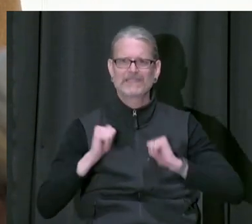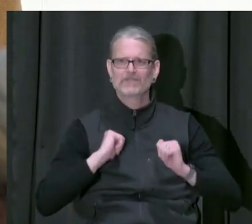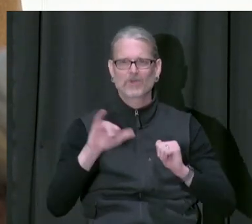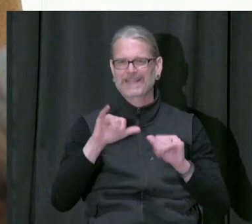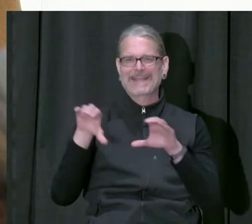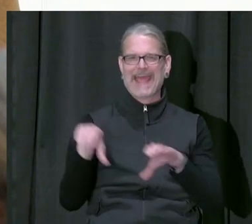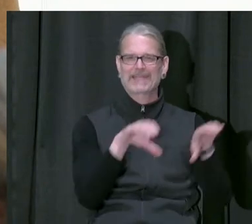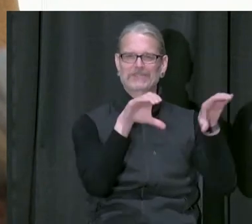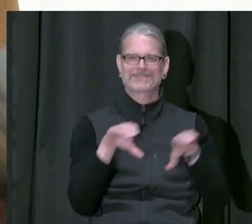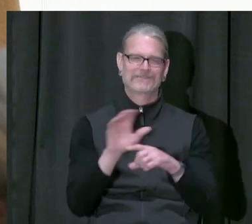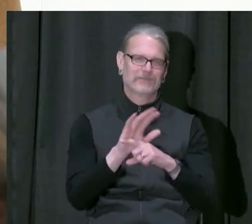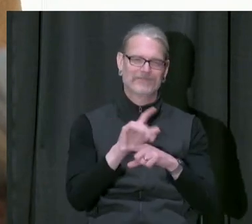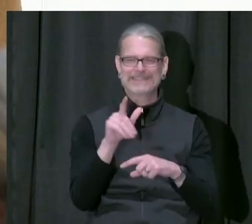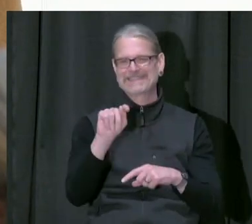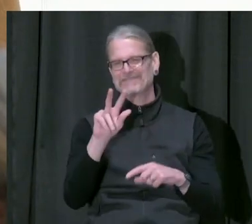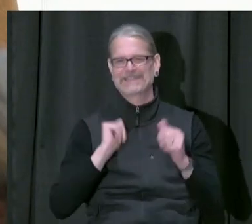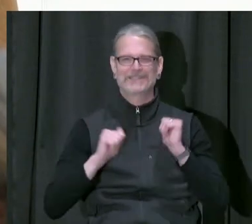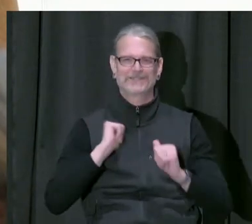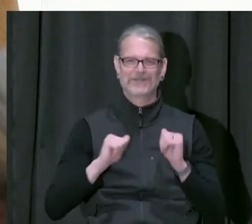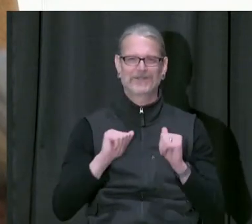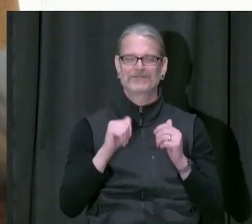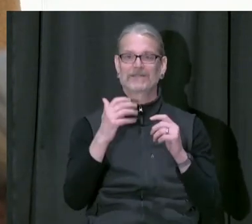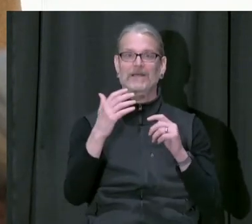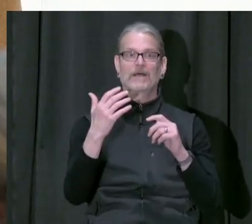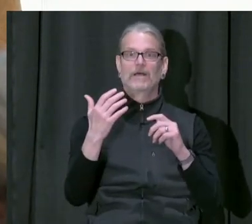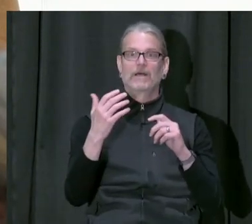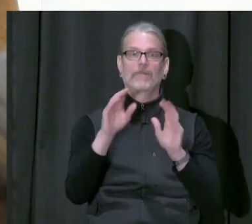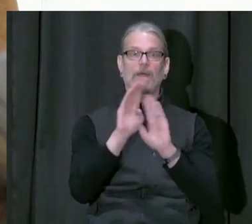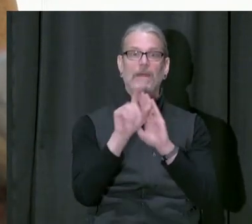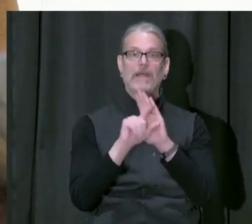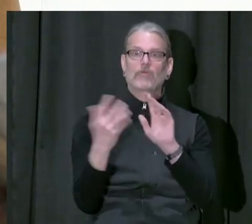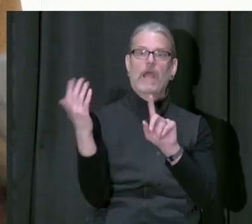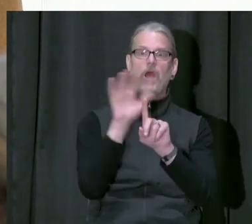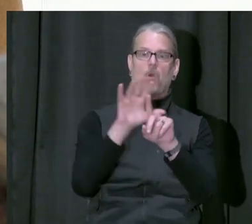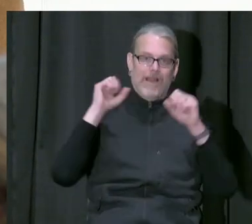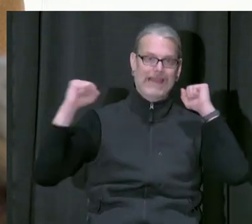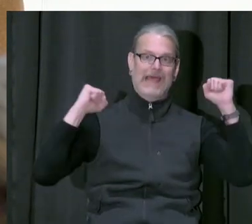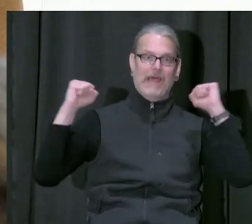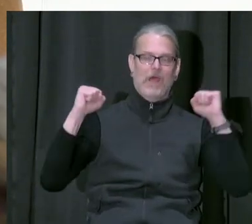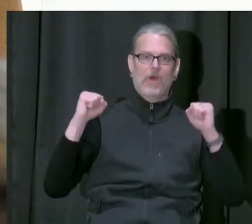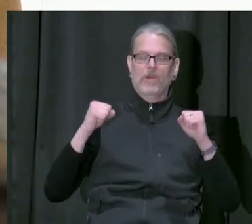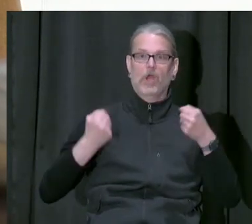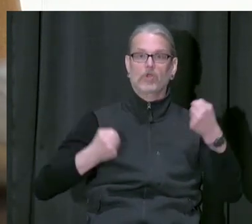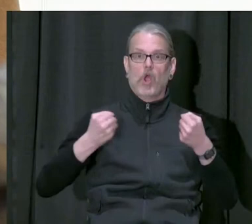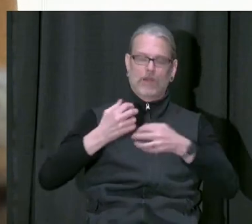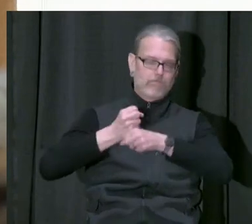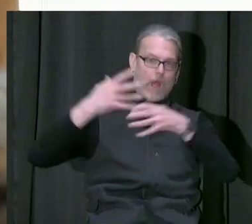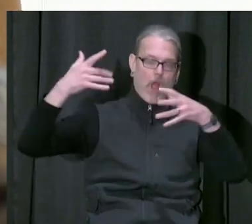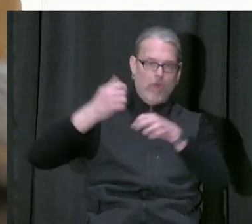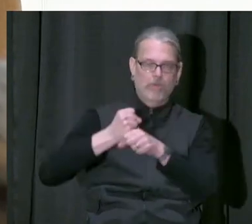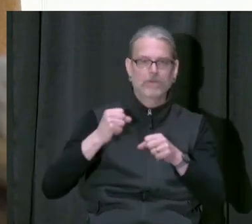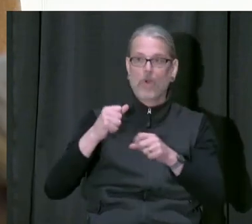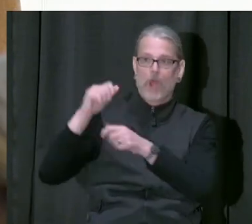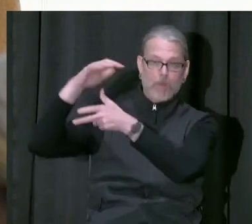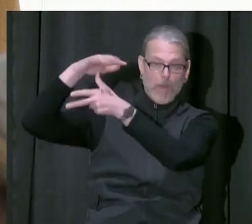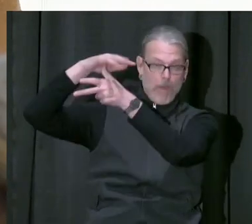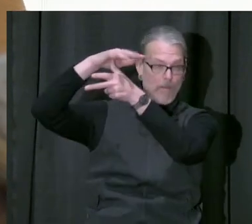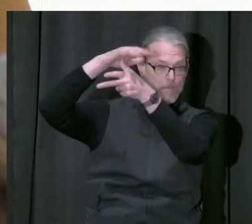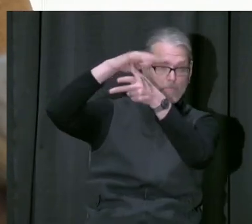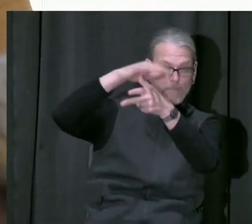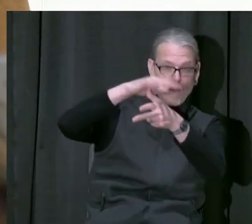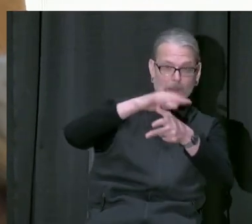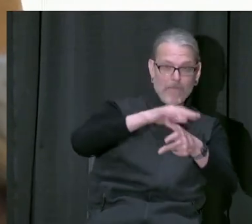action movies and TV shows where the background can be super loud when there are car explosions or helicopters chipping in the